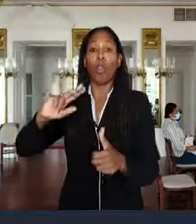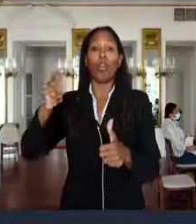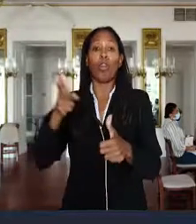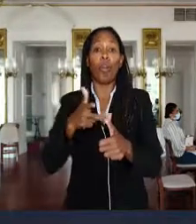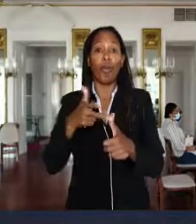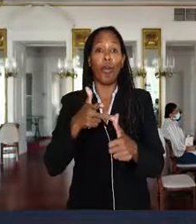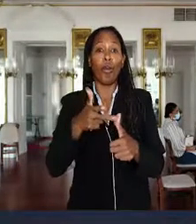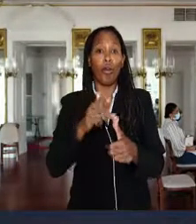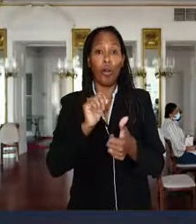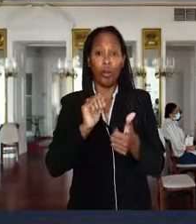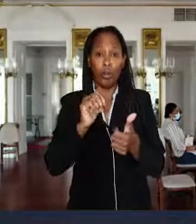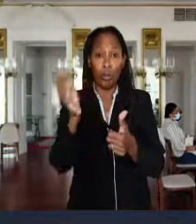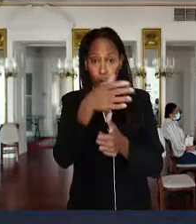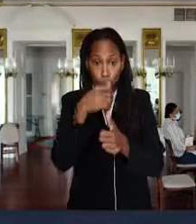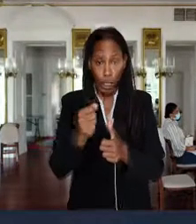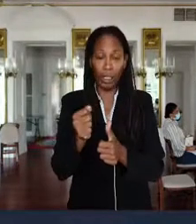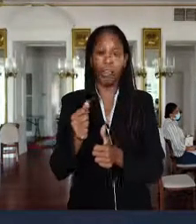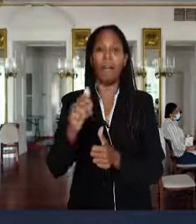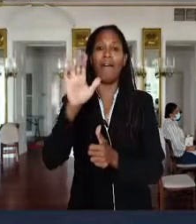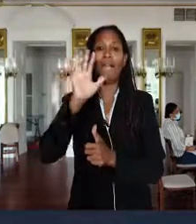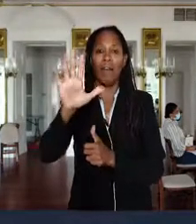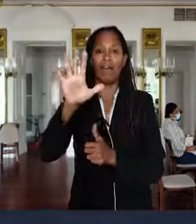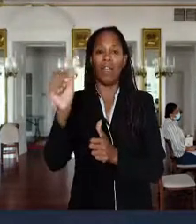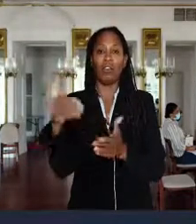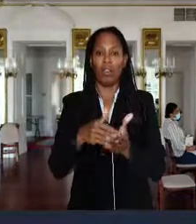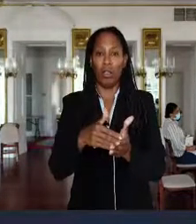$5,000. Second prize, $10,000.